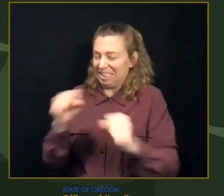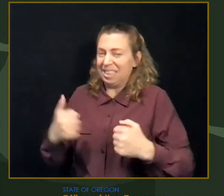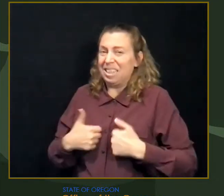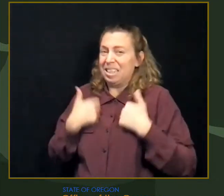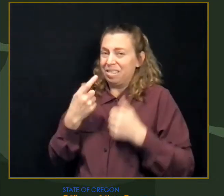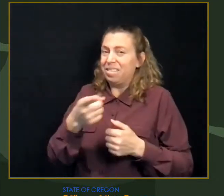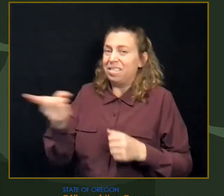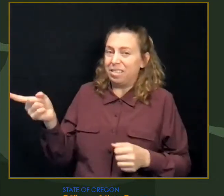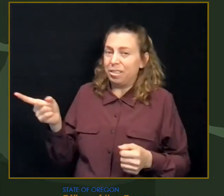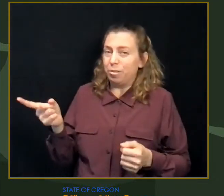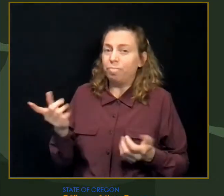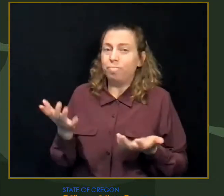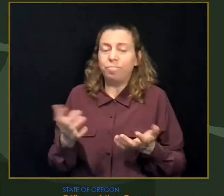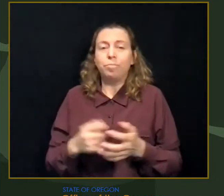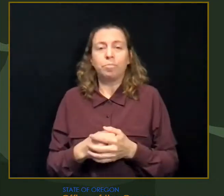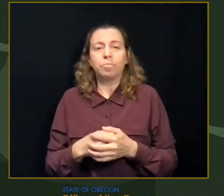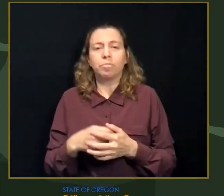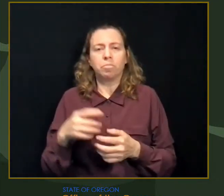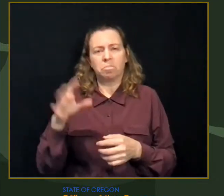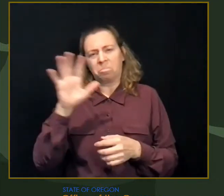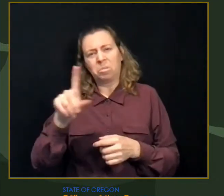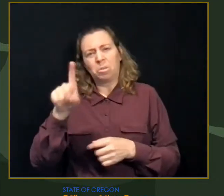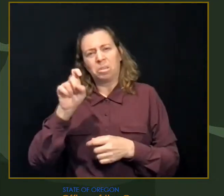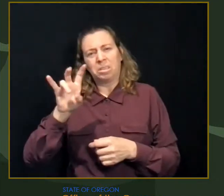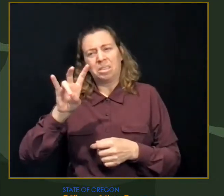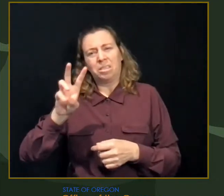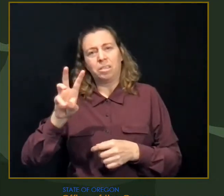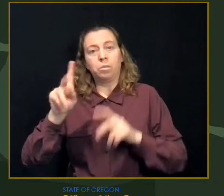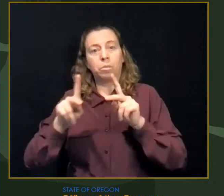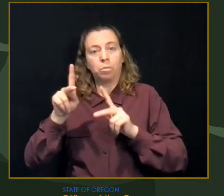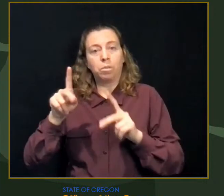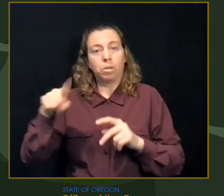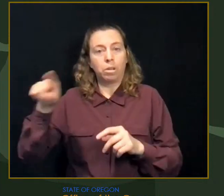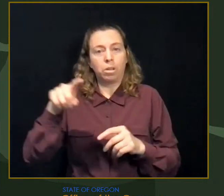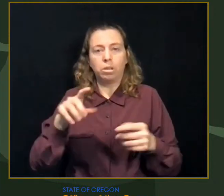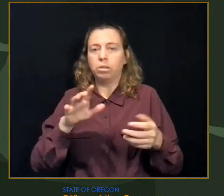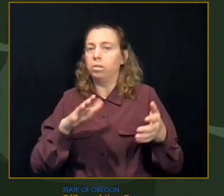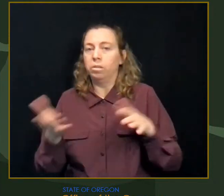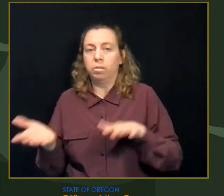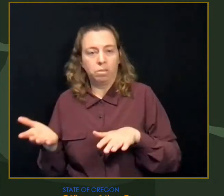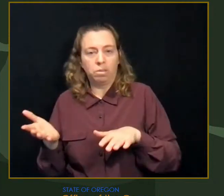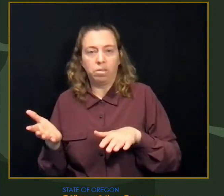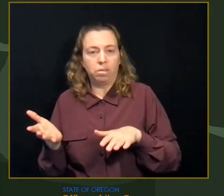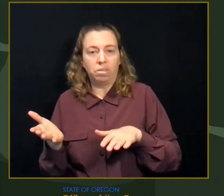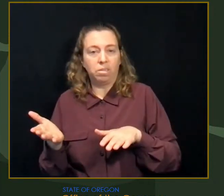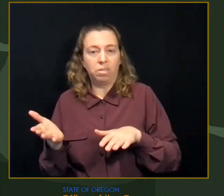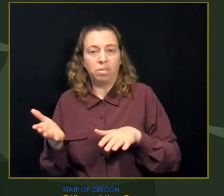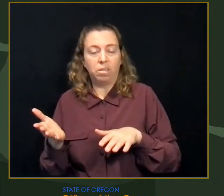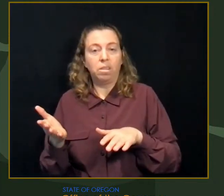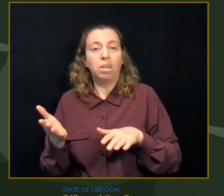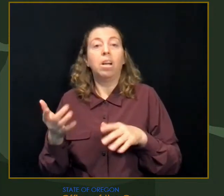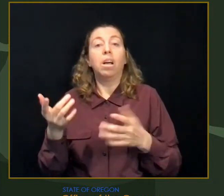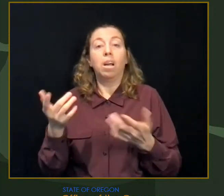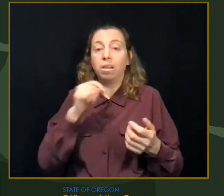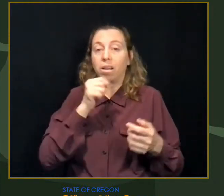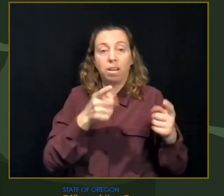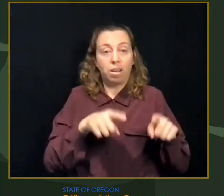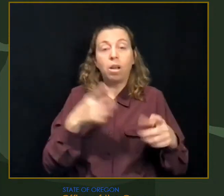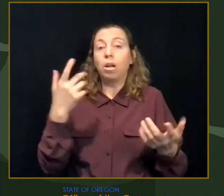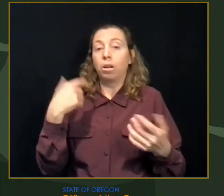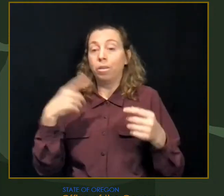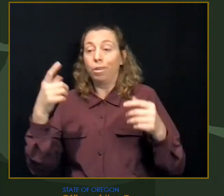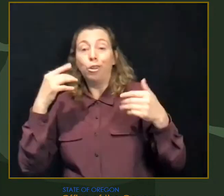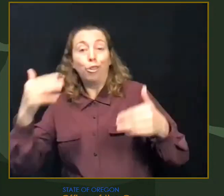more hospitalizations in total that would occur if we did not follow the risk level framework. As Governor Brown has stated, there is a known